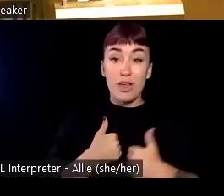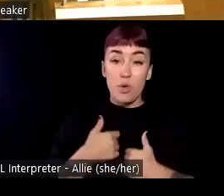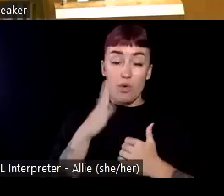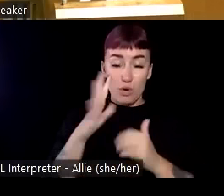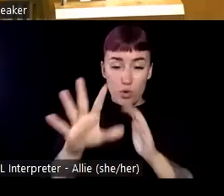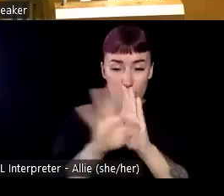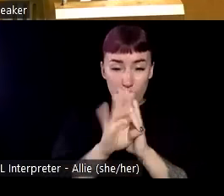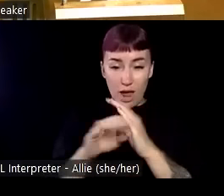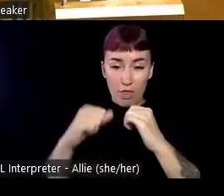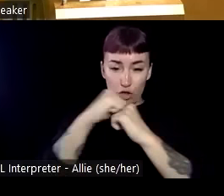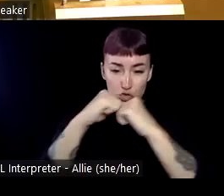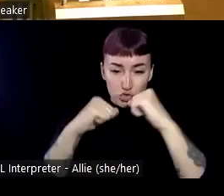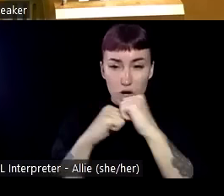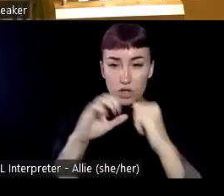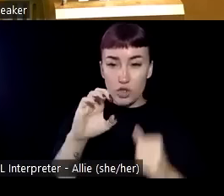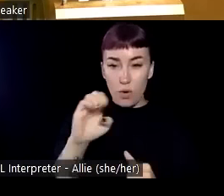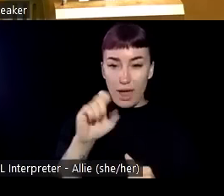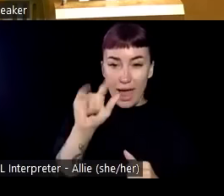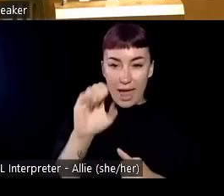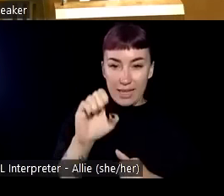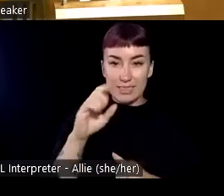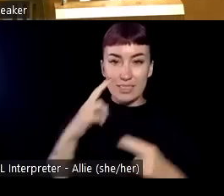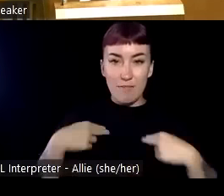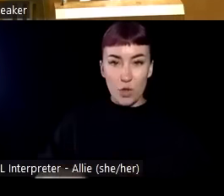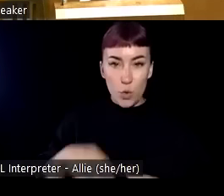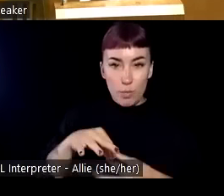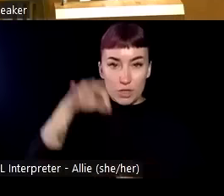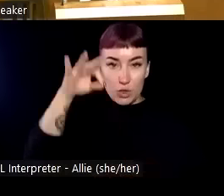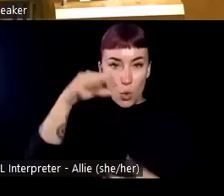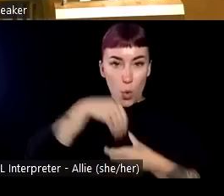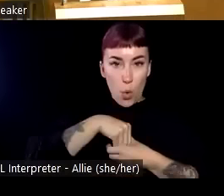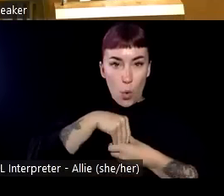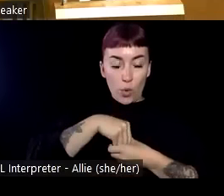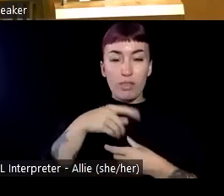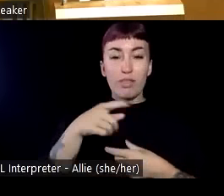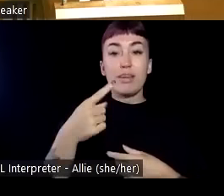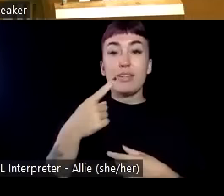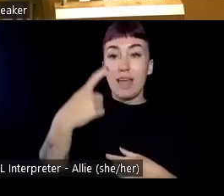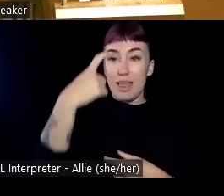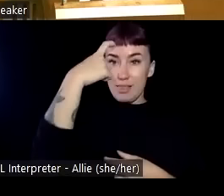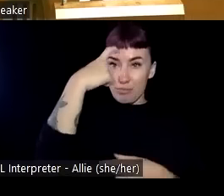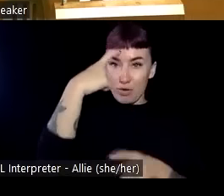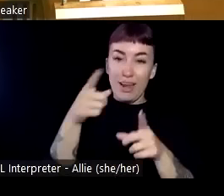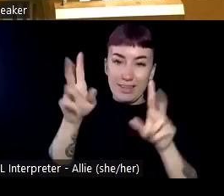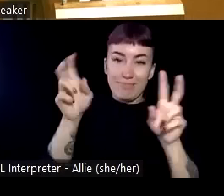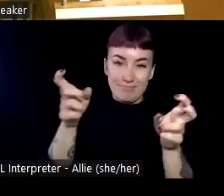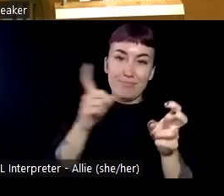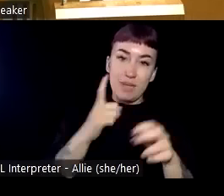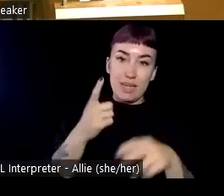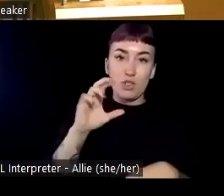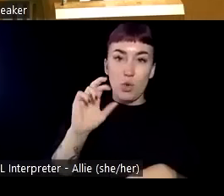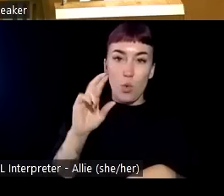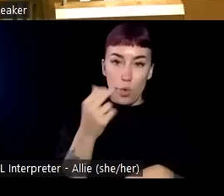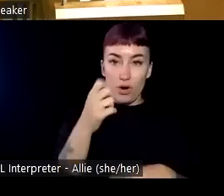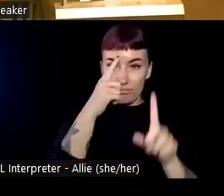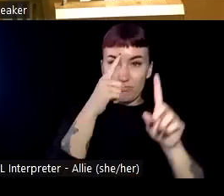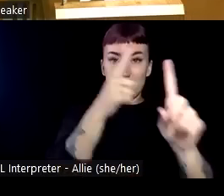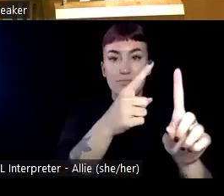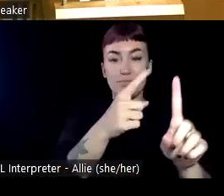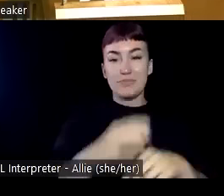structural essence of the human soul. And he said, "The brain is the organ of destiny. It holds within its